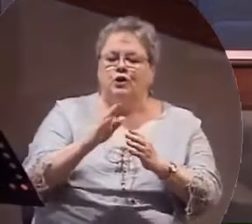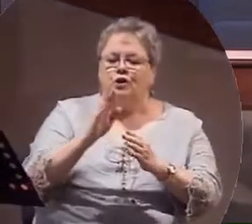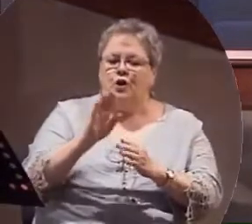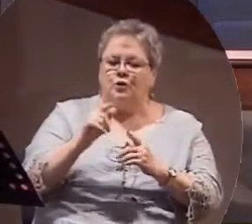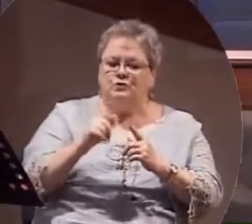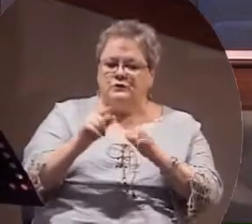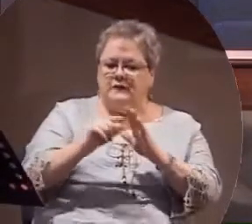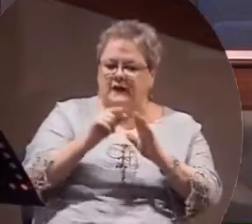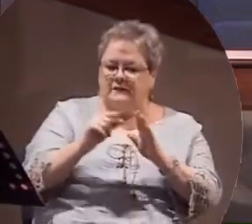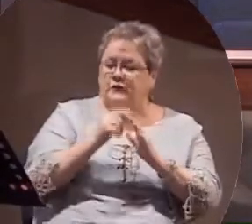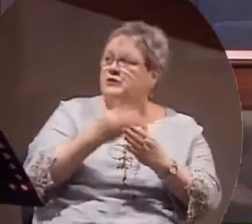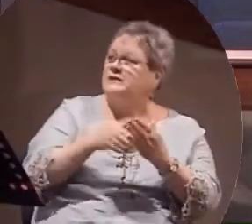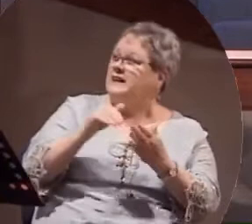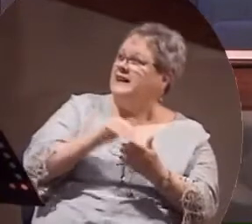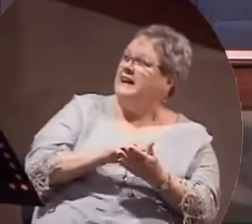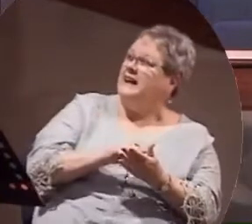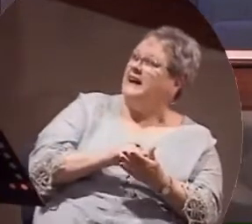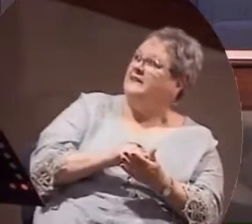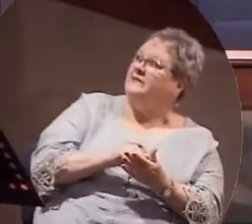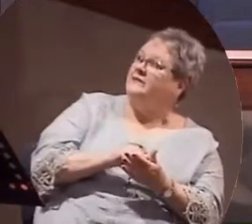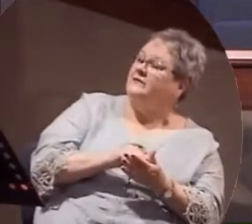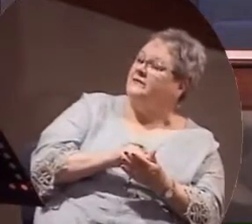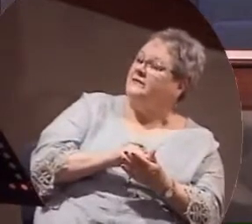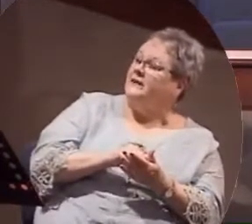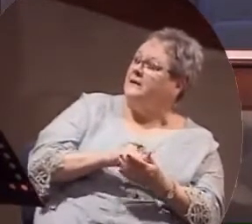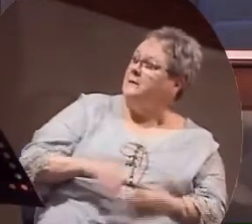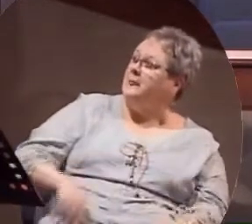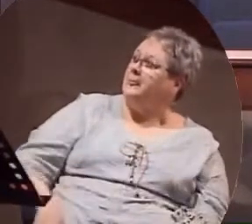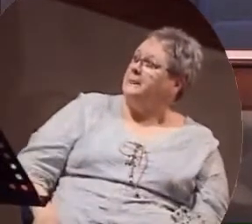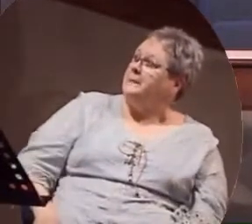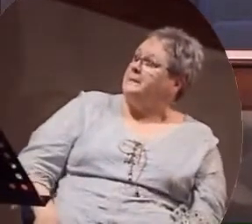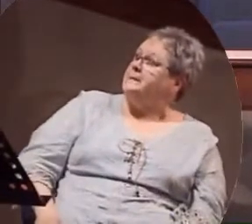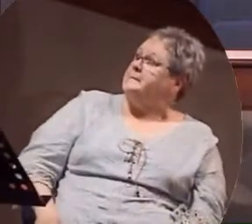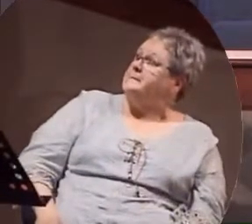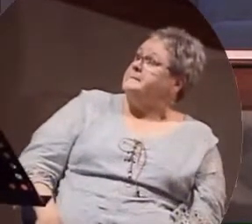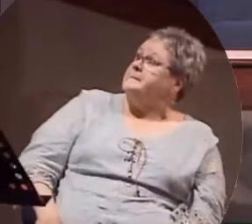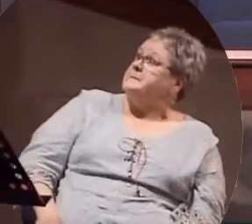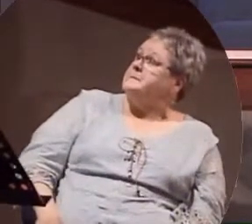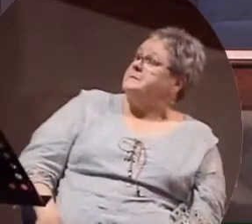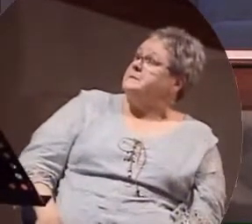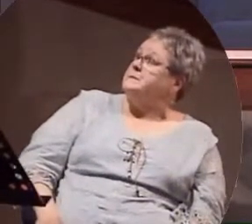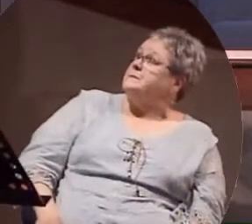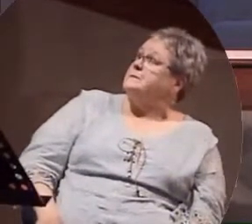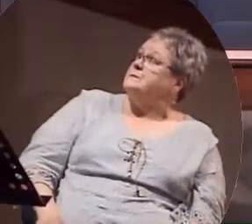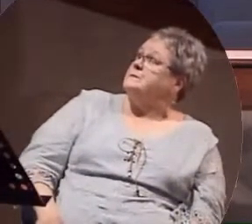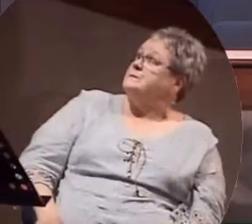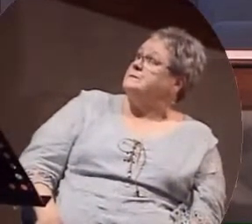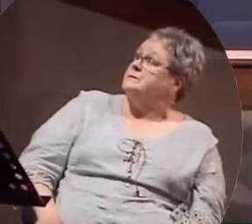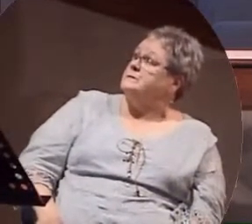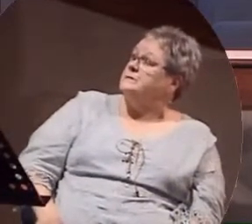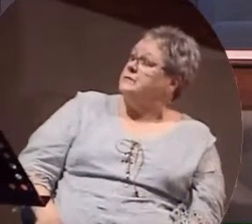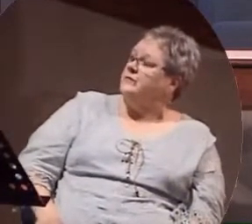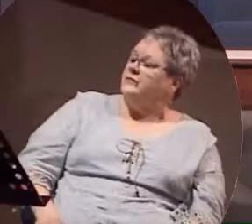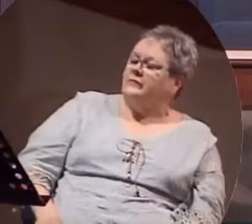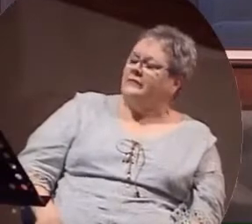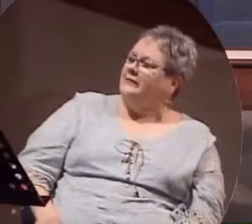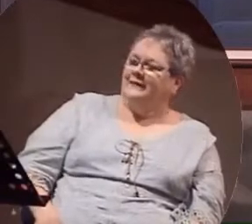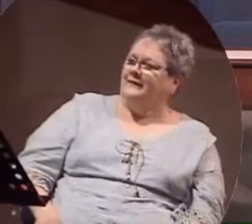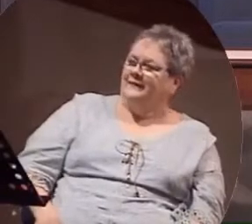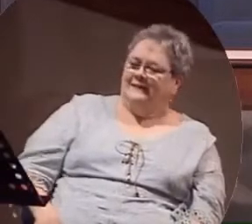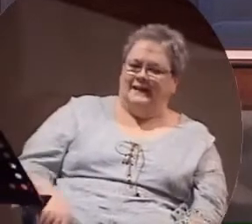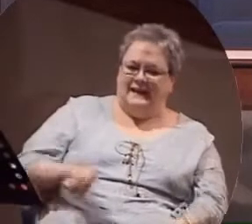9, the very first one. Go to the second one. Stop right there. Go back to that first